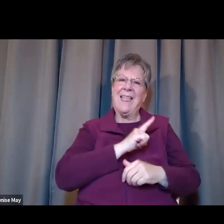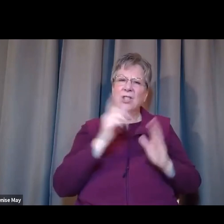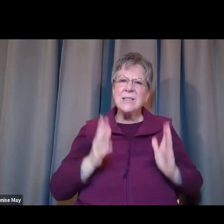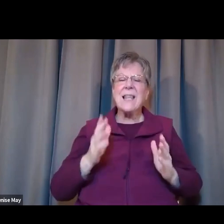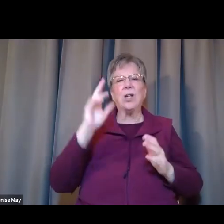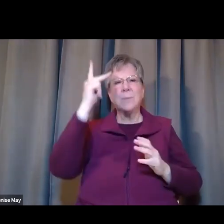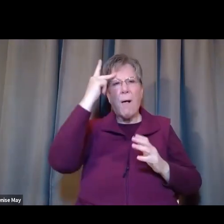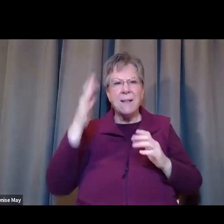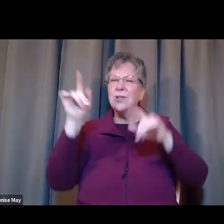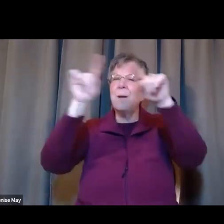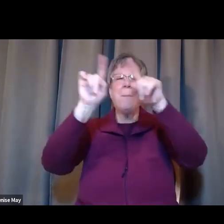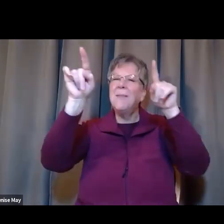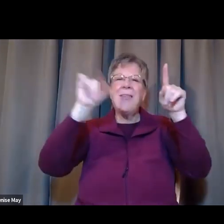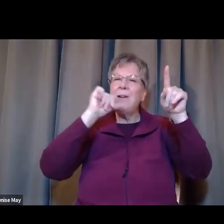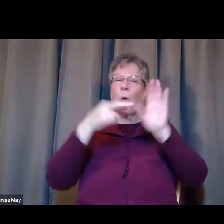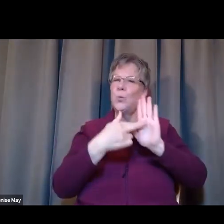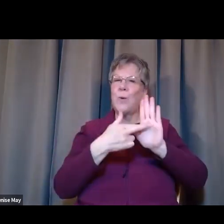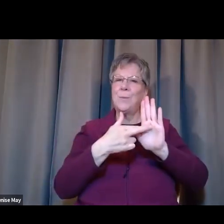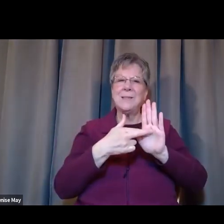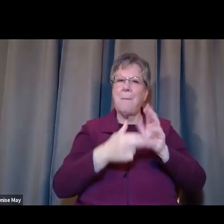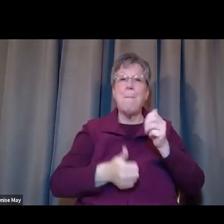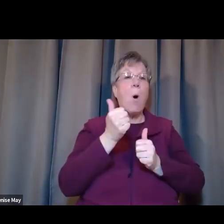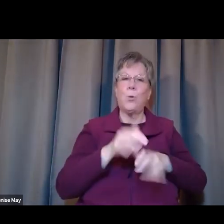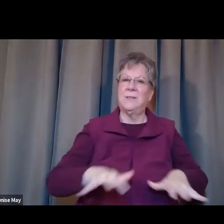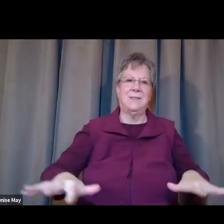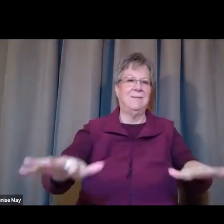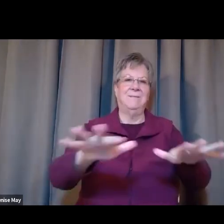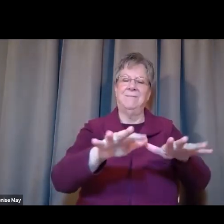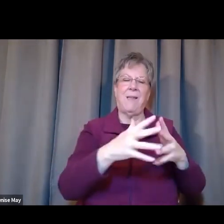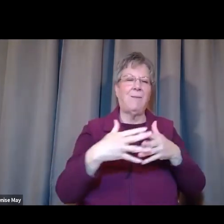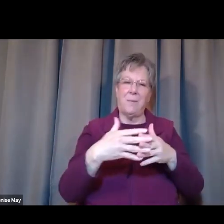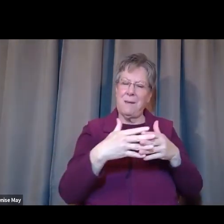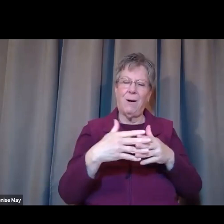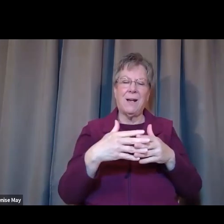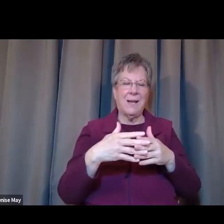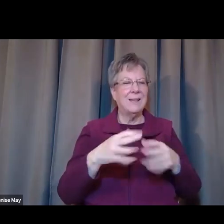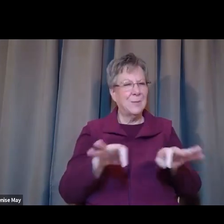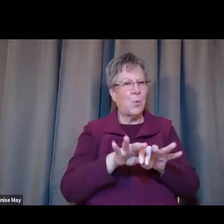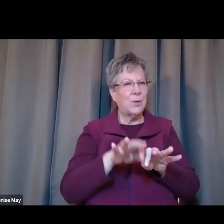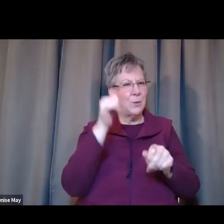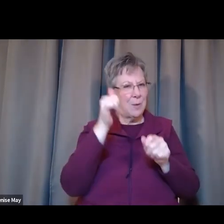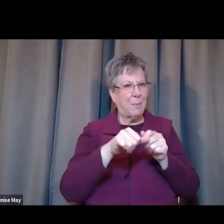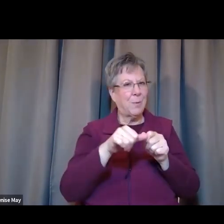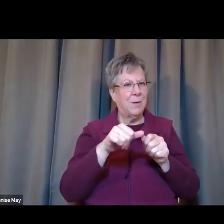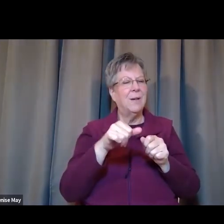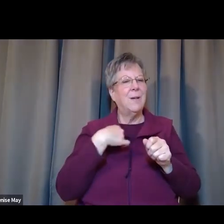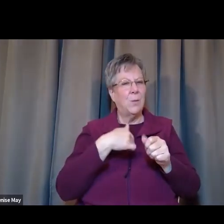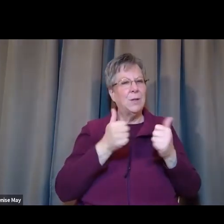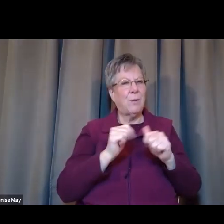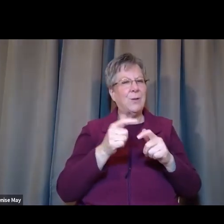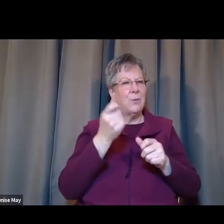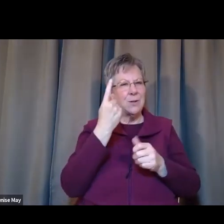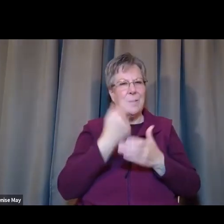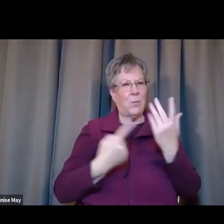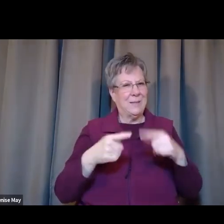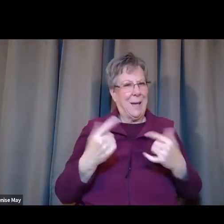aren't representative of the vast majority of Americans. And I think it's important that we keep that in mind as we try to understand what's going on around voting